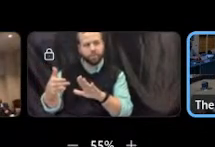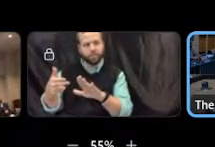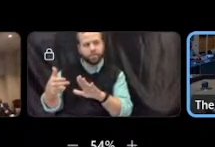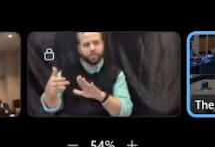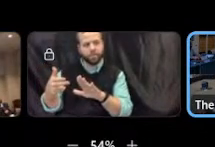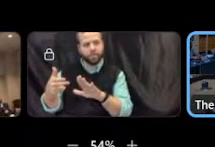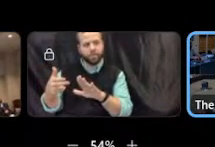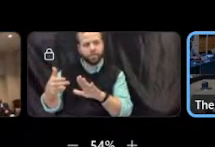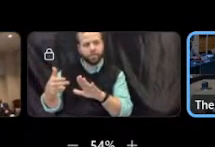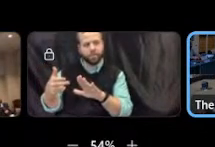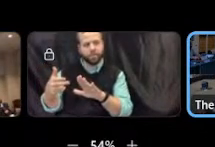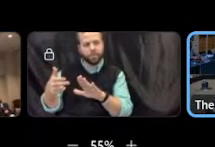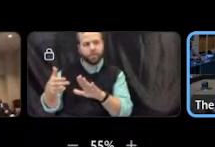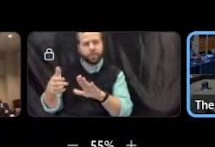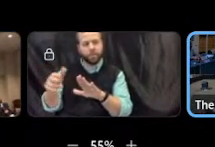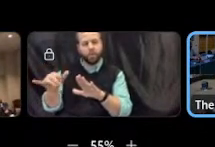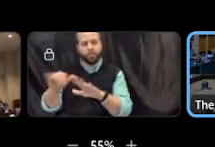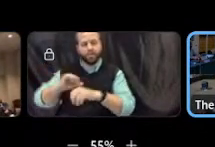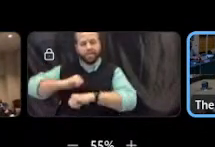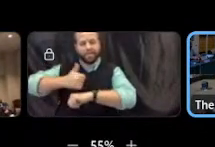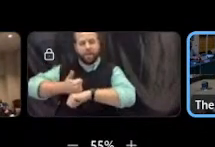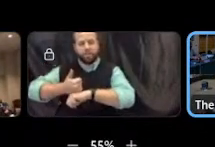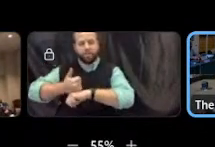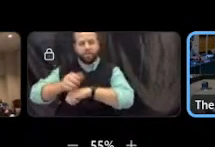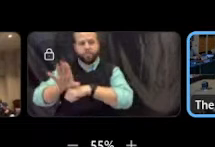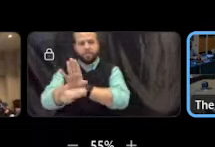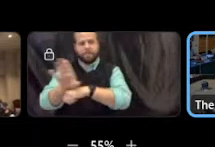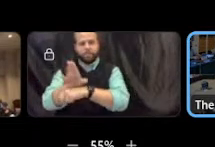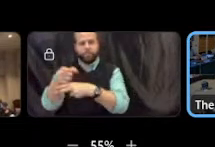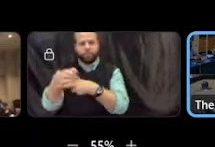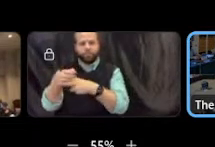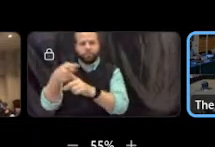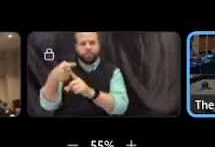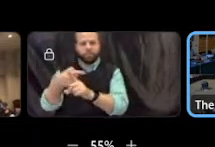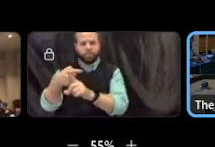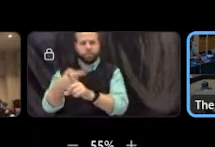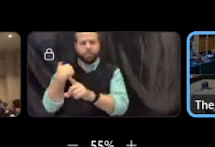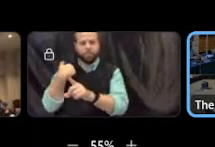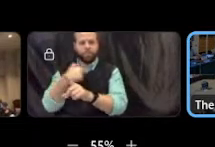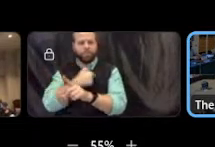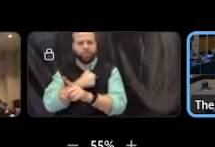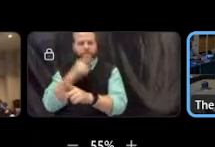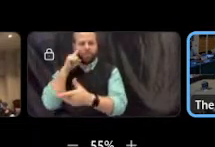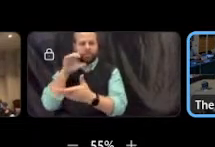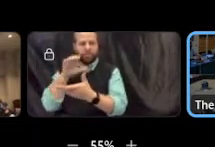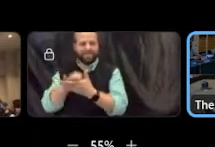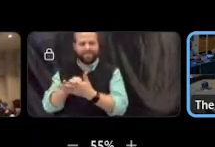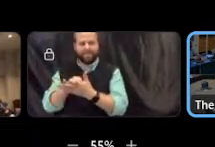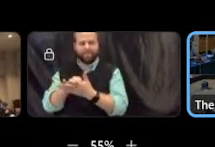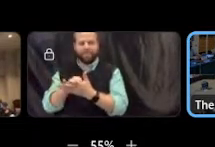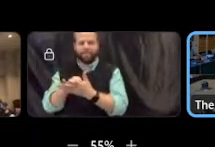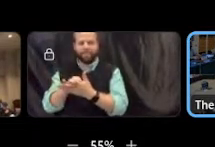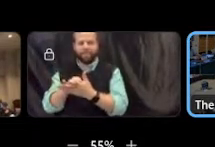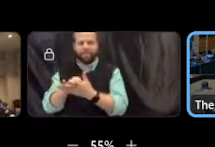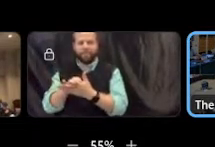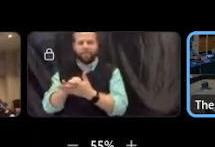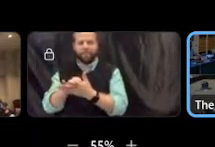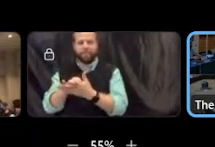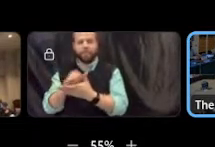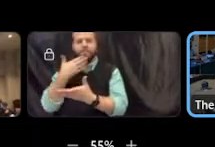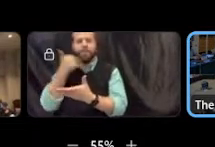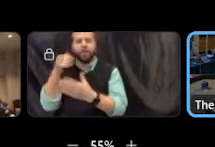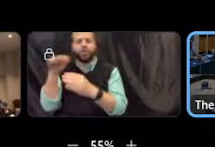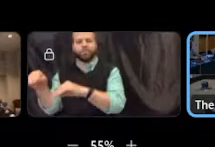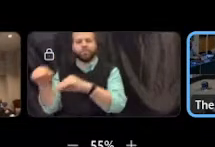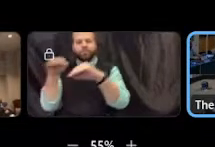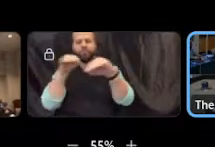of a commercial short-term rental will be out of character with the overall area, and staff believes this type of short-term rental would be more appropriately located on the outer